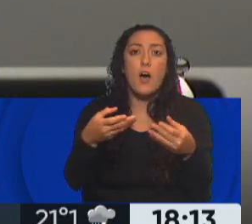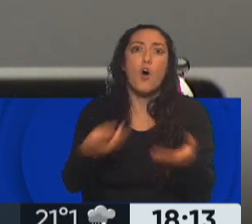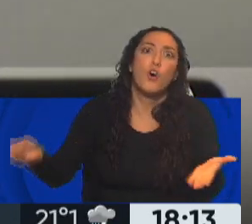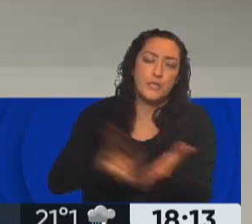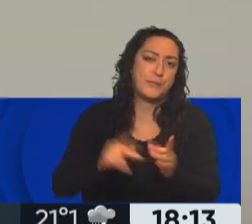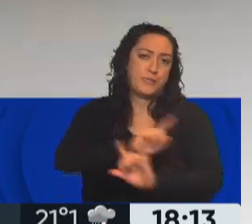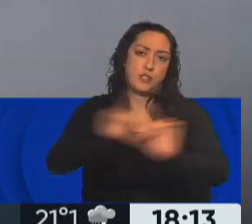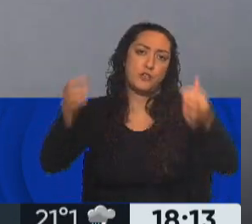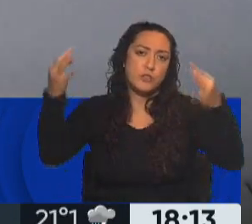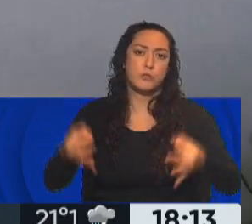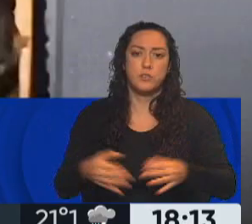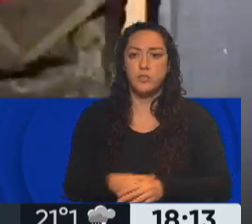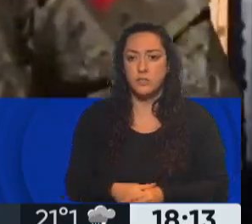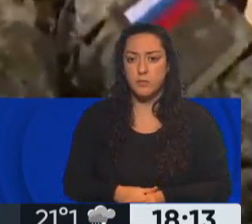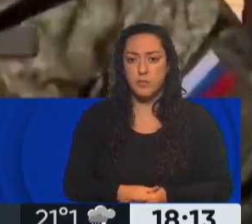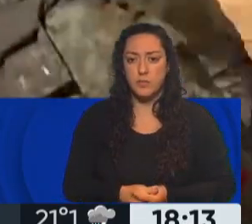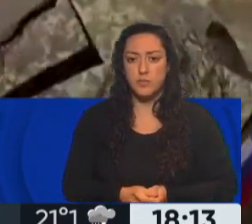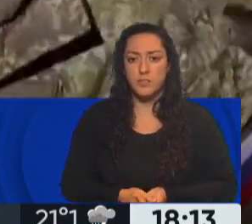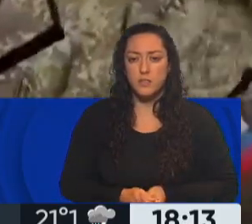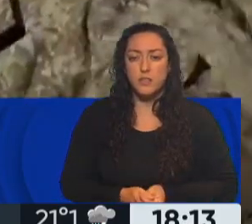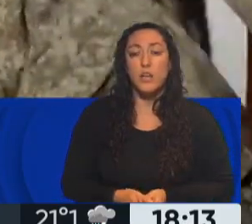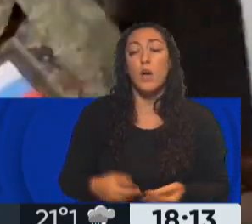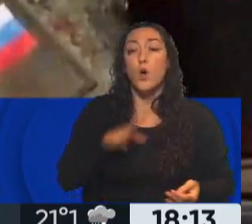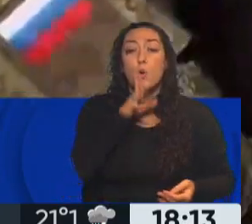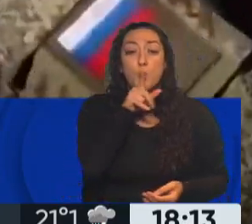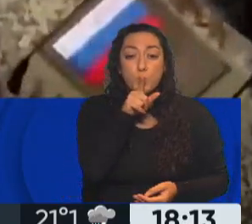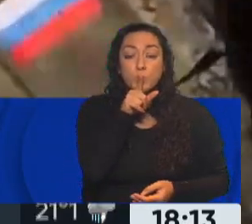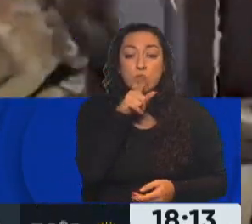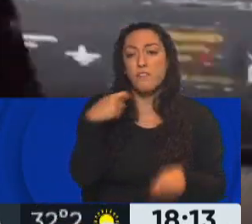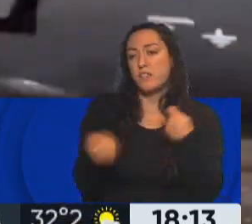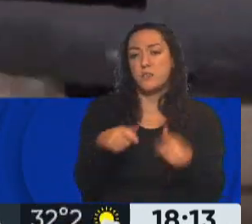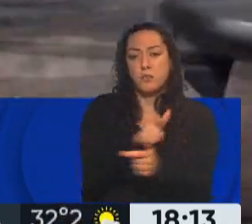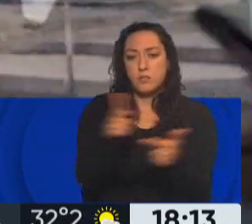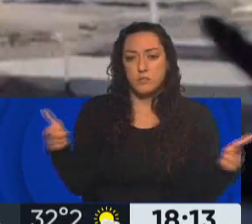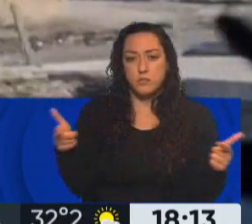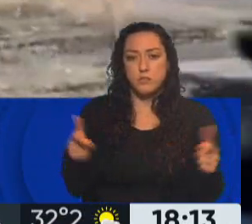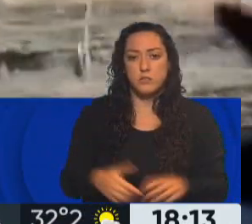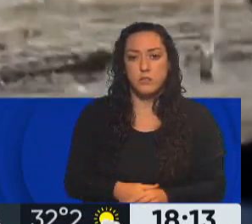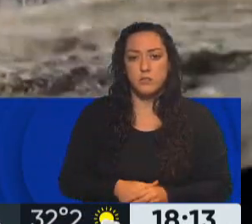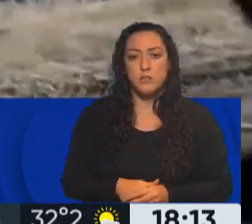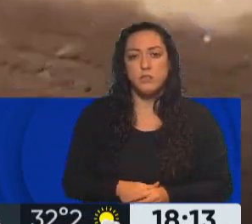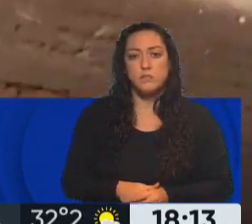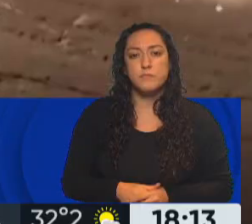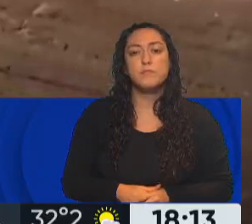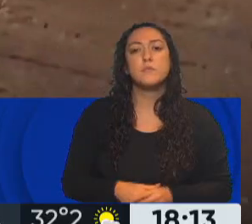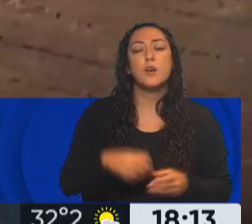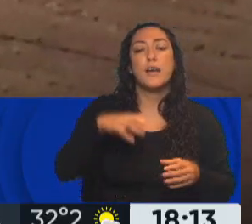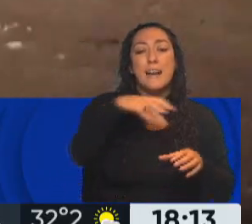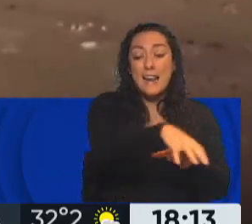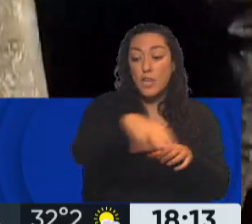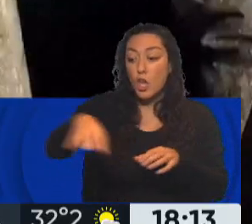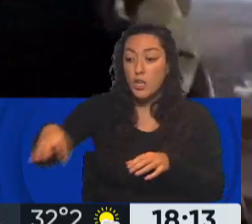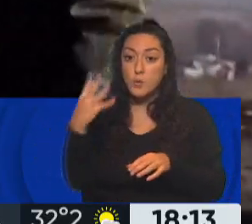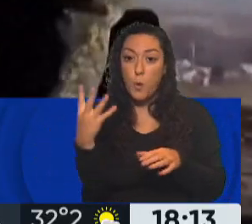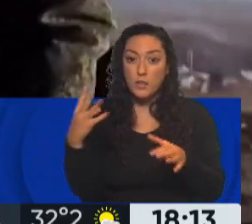again. Por su parte, Rusia se mantiene inflexible en sus pretensiones. Quiere anexar las 4 regiones que actualmente